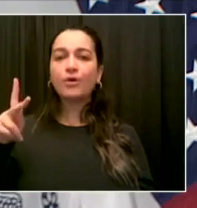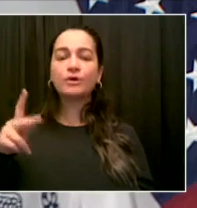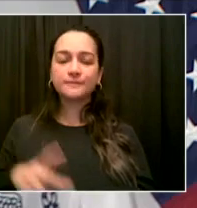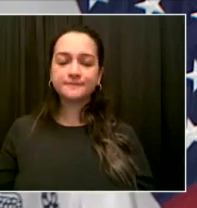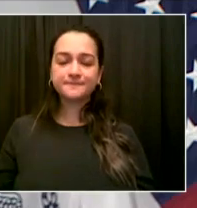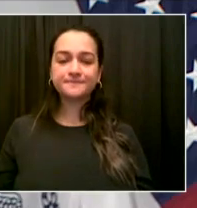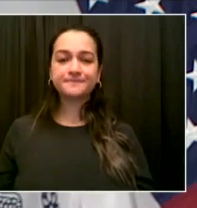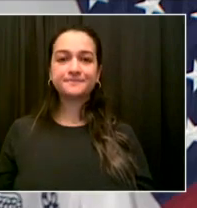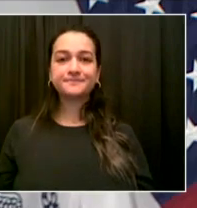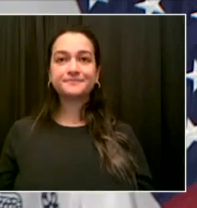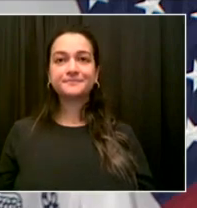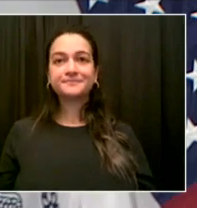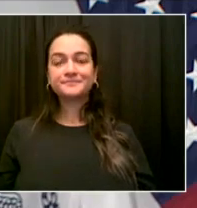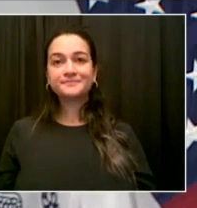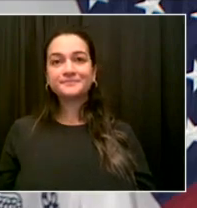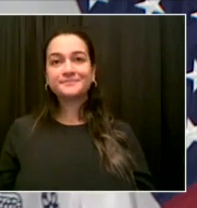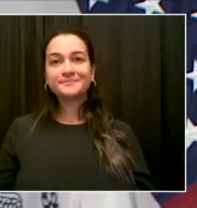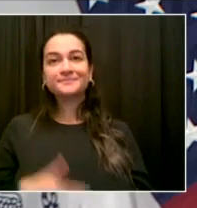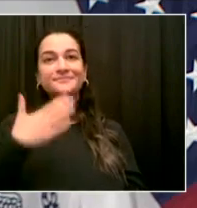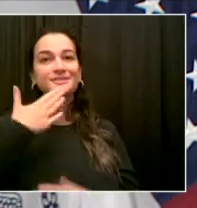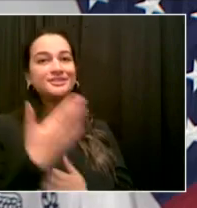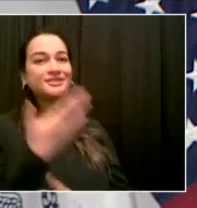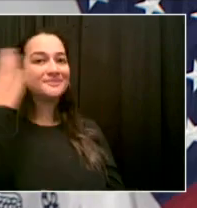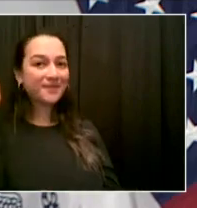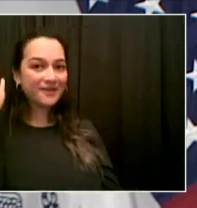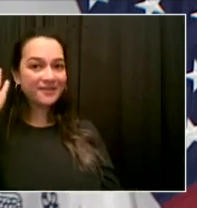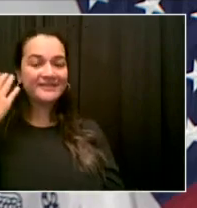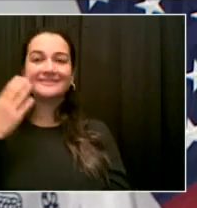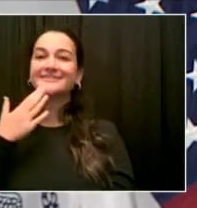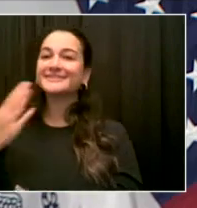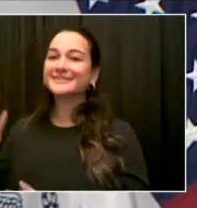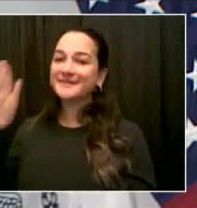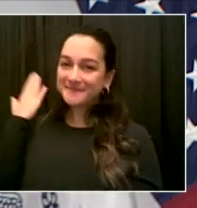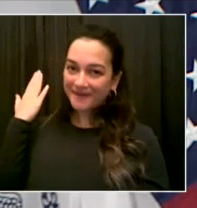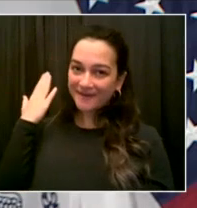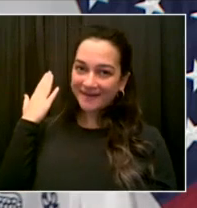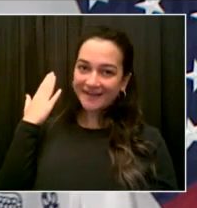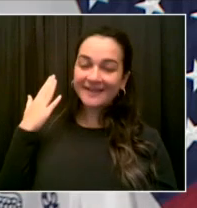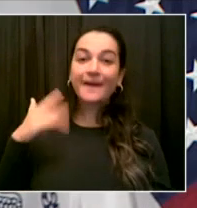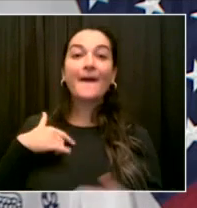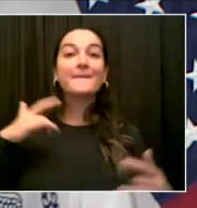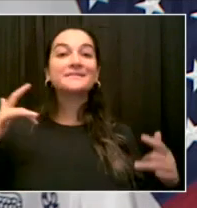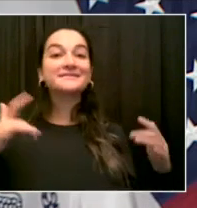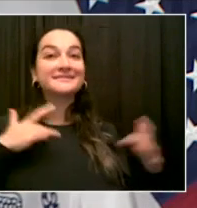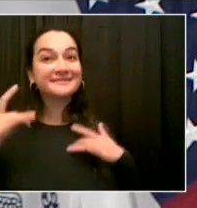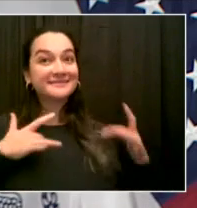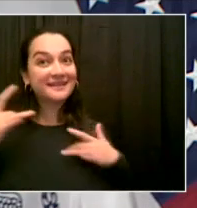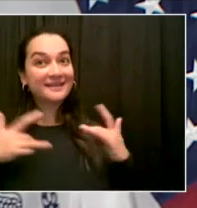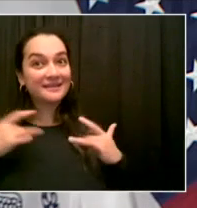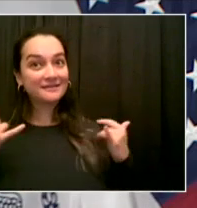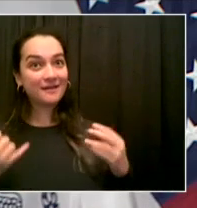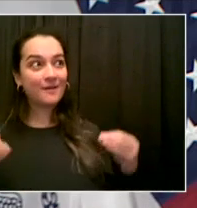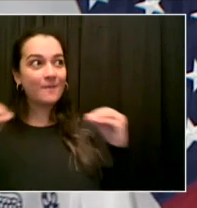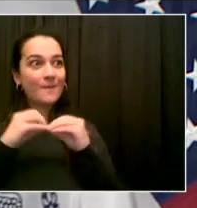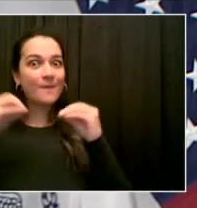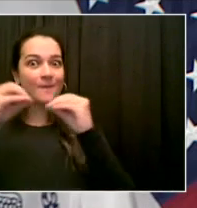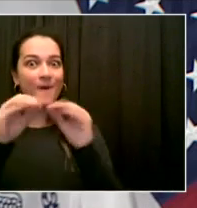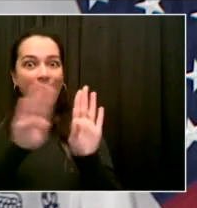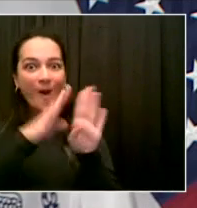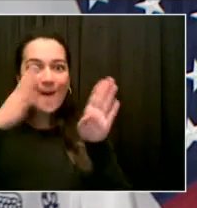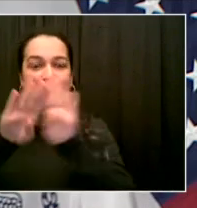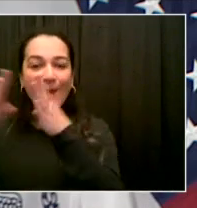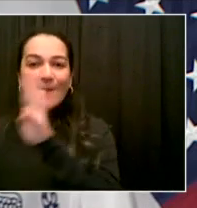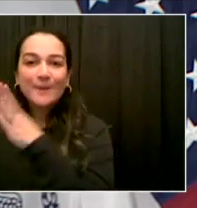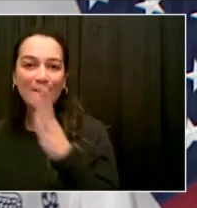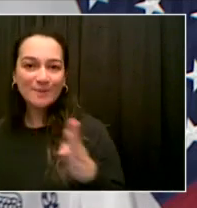opening up more and more. And in that spirit, last week, I took the subway every day between Brooklyn, Manhattan, and Queens at different hours of the day for fun